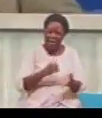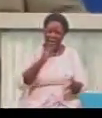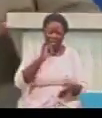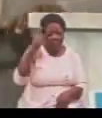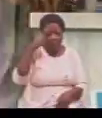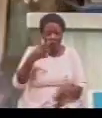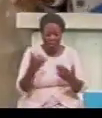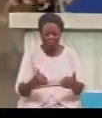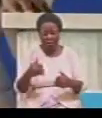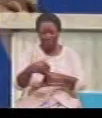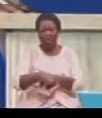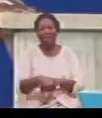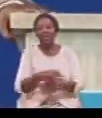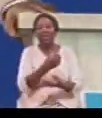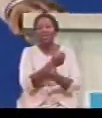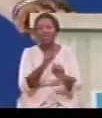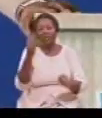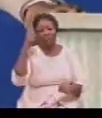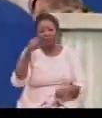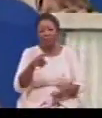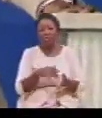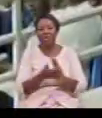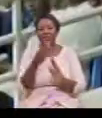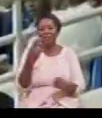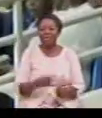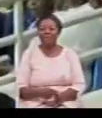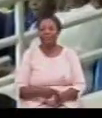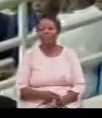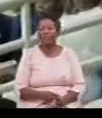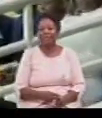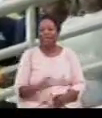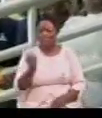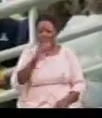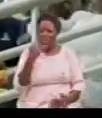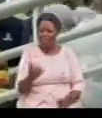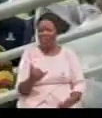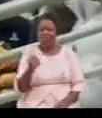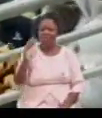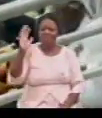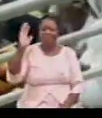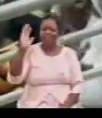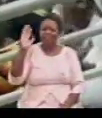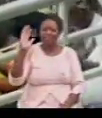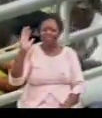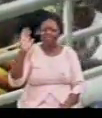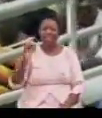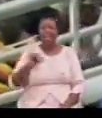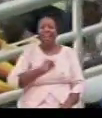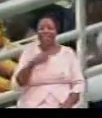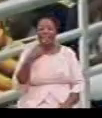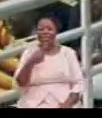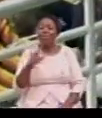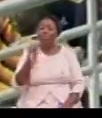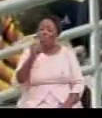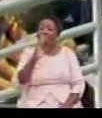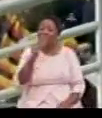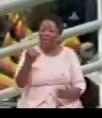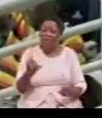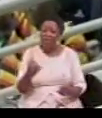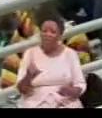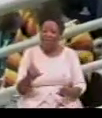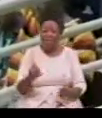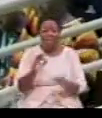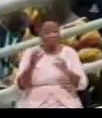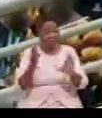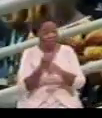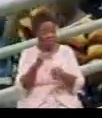you tonight, salvation for you. Where are you? I said, where are you? If you've